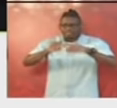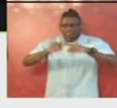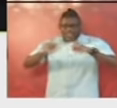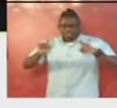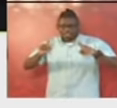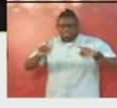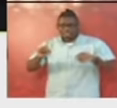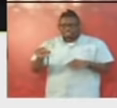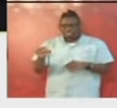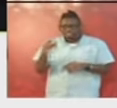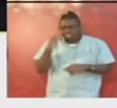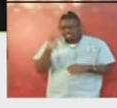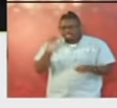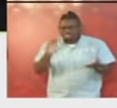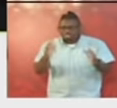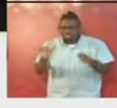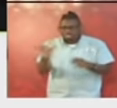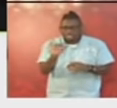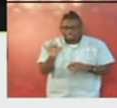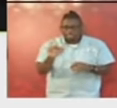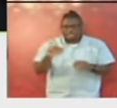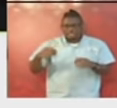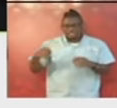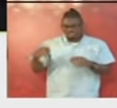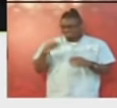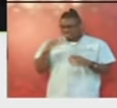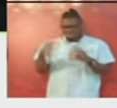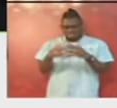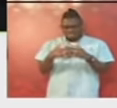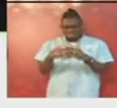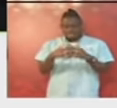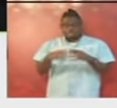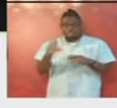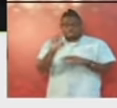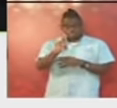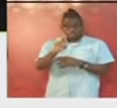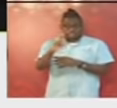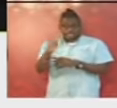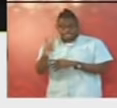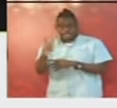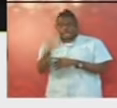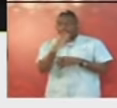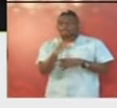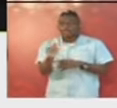also observed in the United States, the United Kingdom, and Australia.